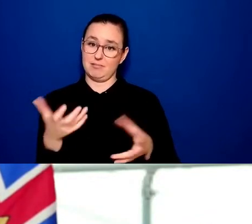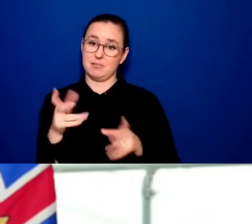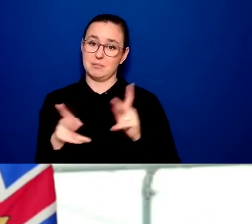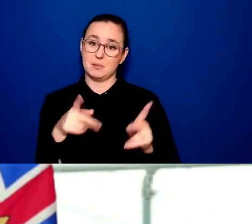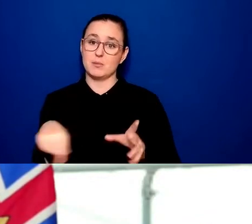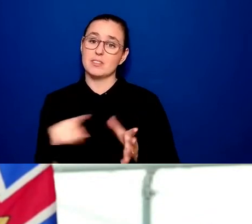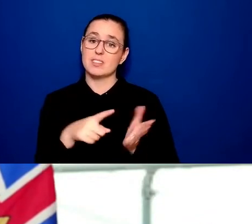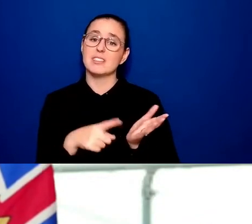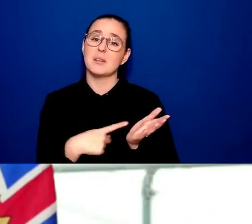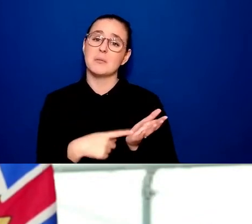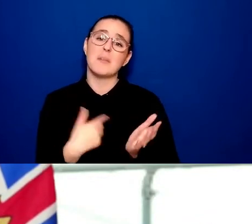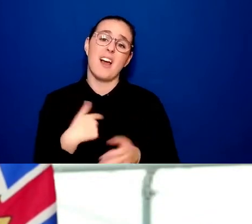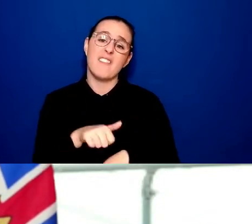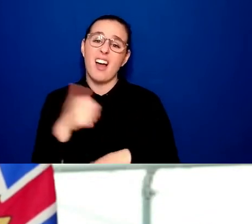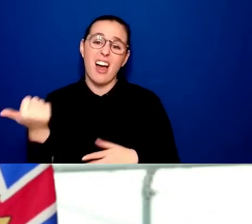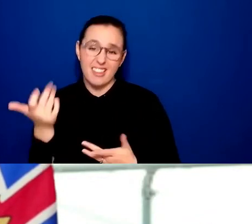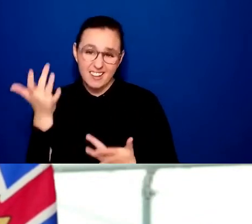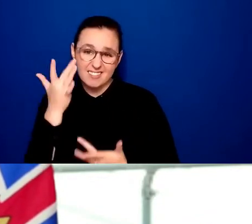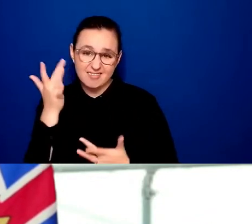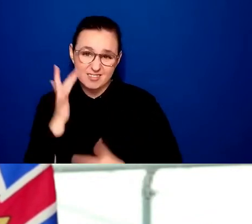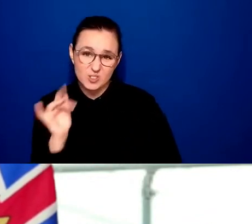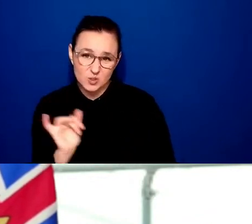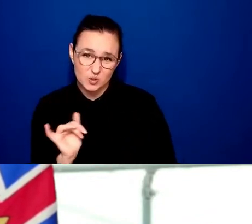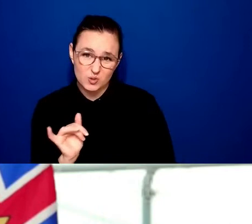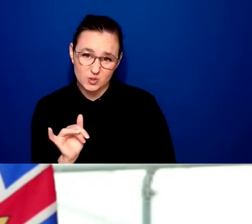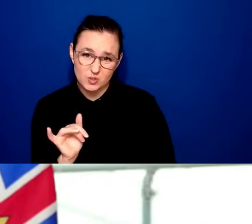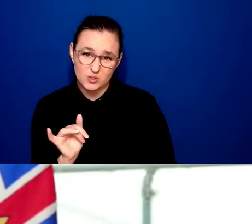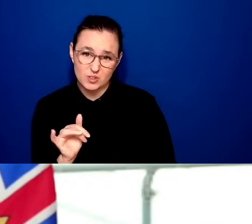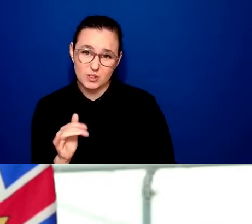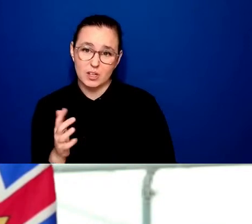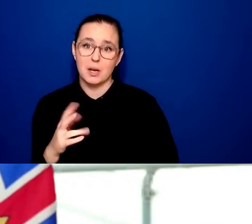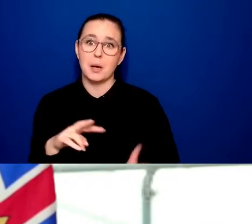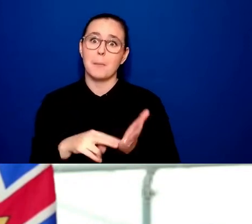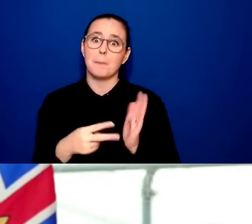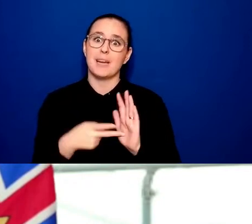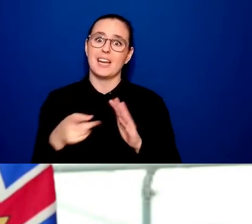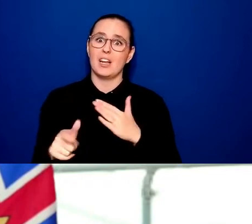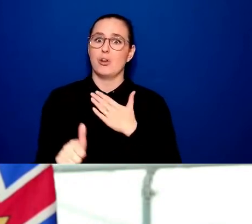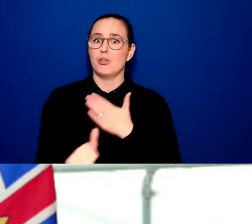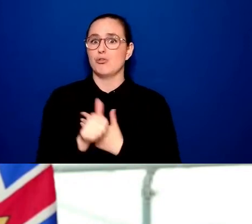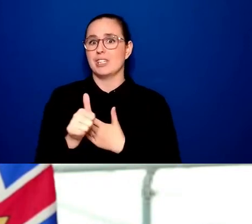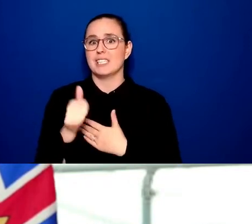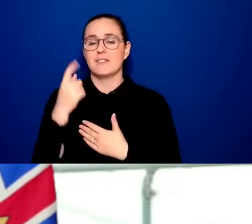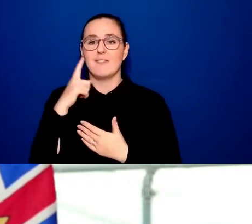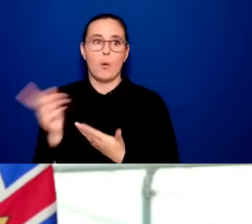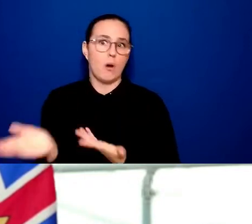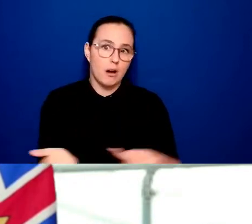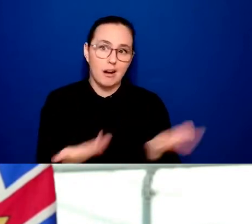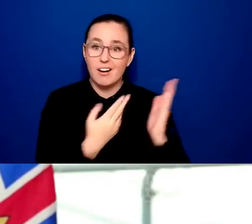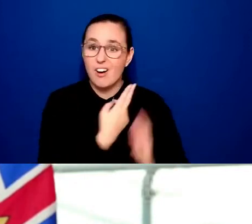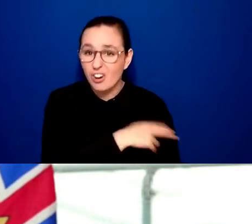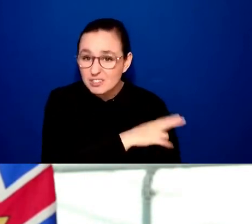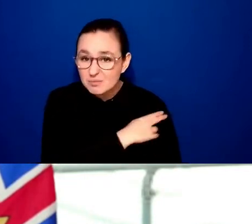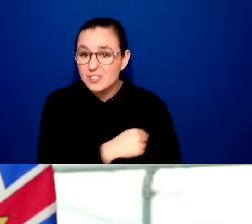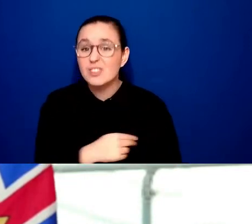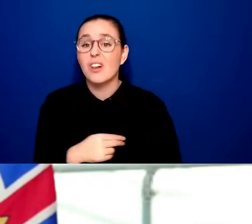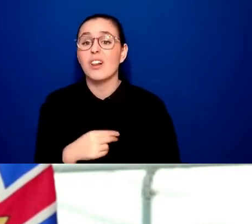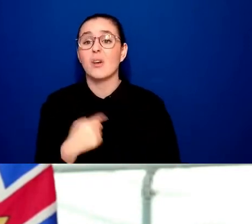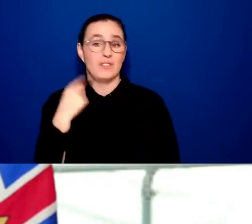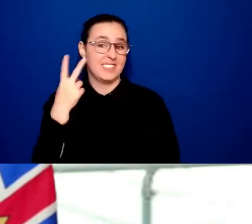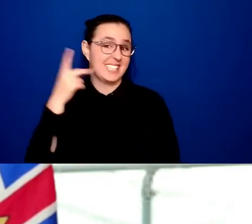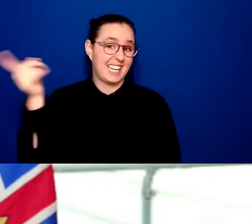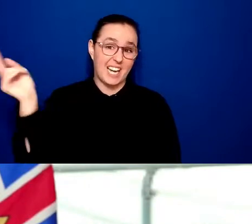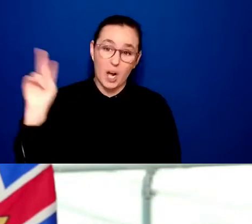that make them more at risk for hospitalization. And we are seeing the impacts of that in hospitals in Kelowna, in Kamloops,